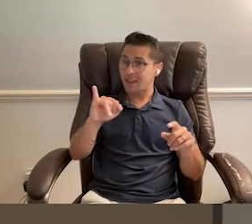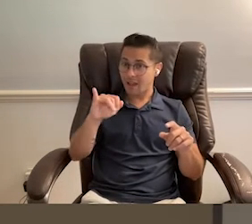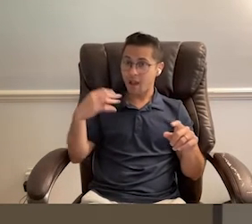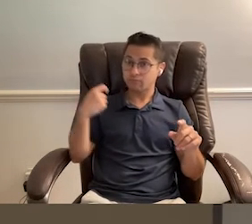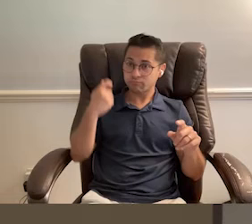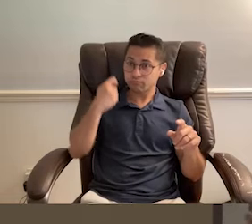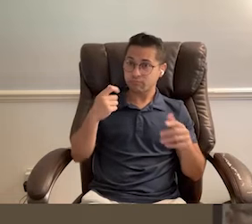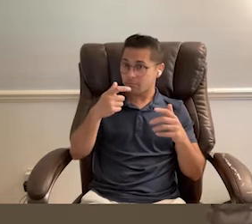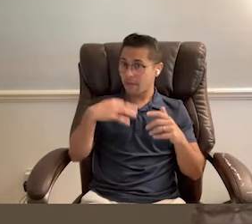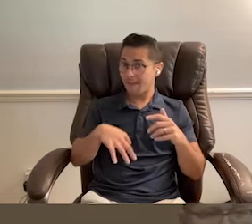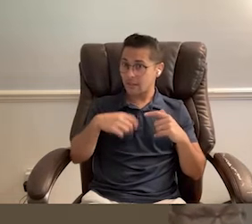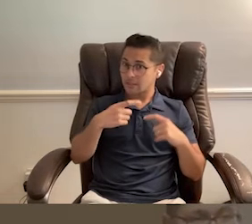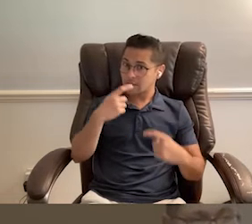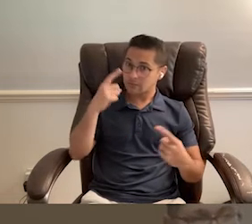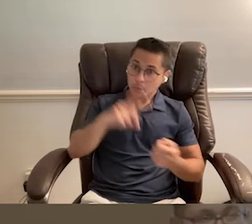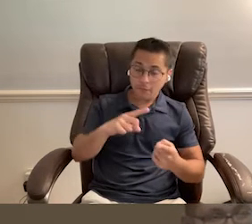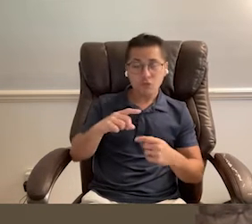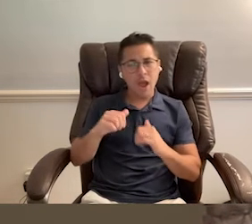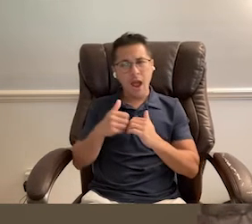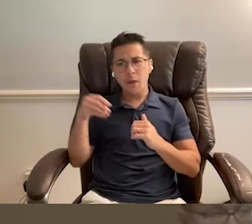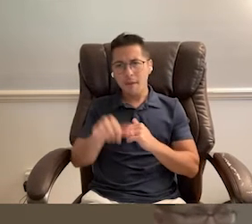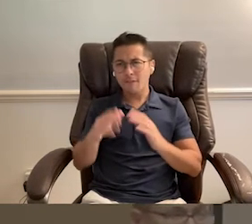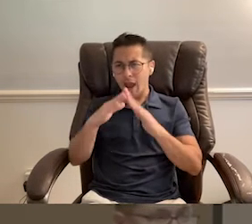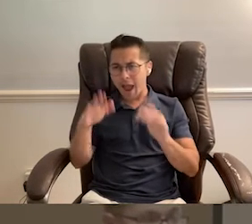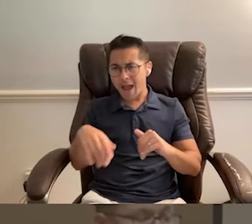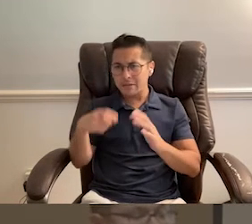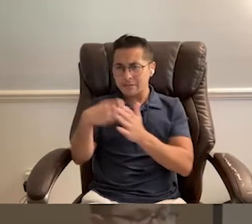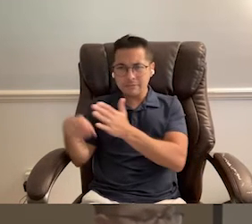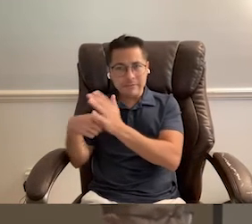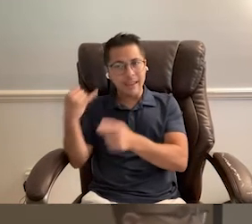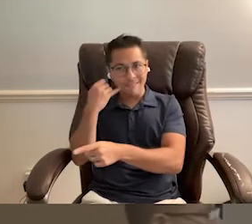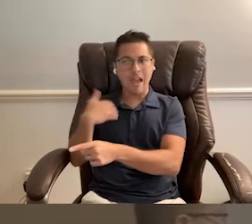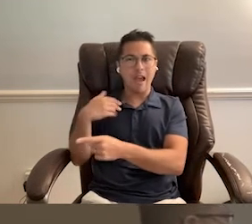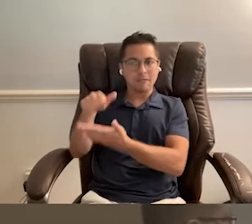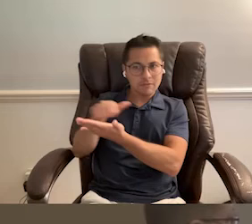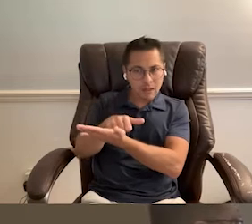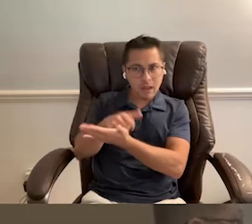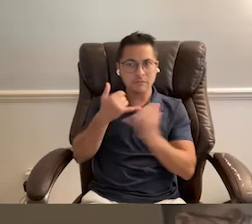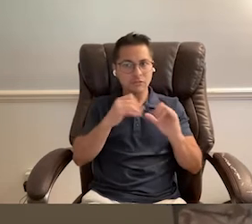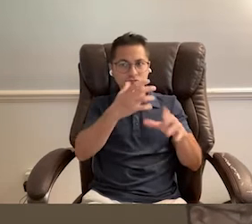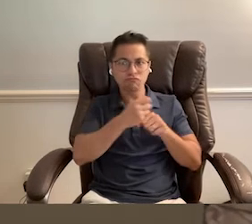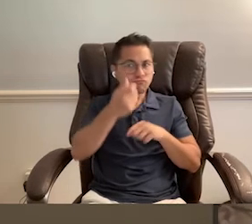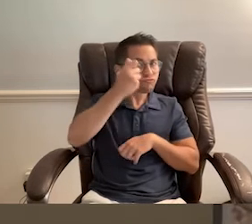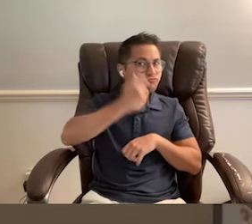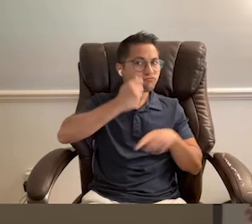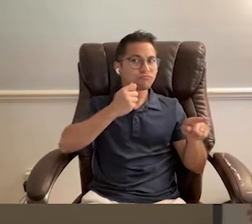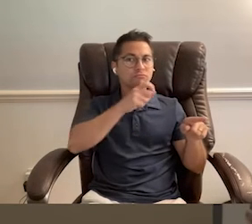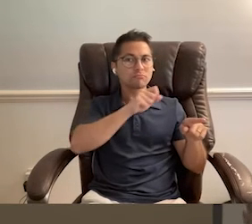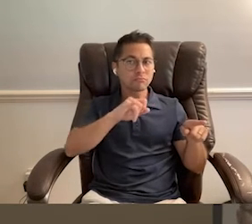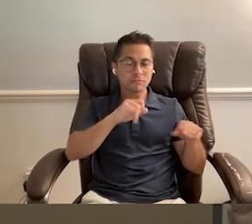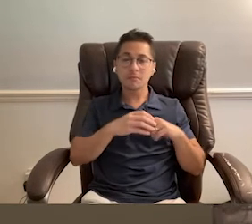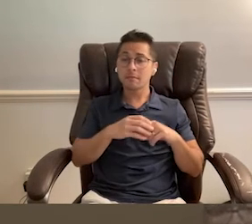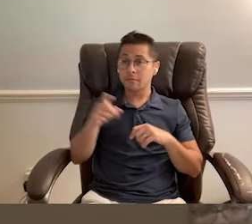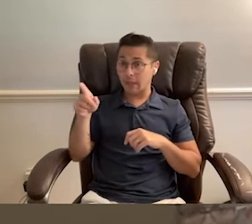pay for housing expenses if you have an ABLE account and are receiving SSI? Have the ABLE account pay it directly. We